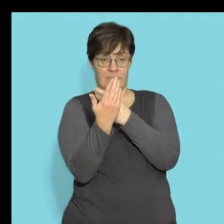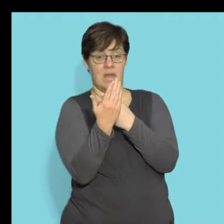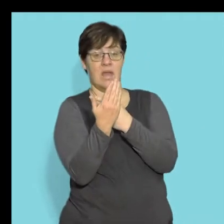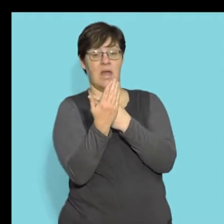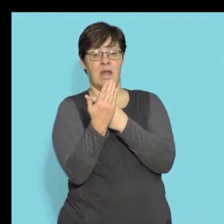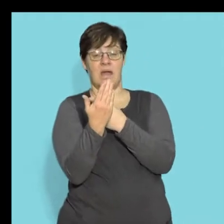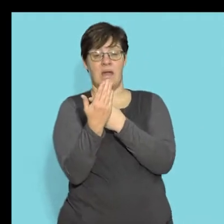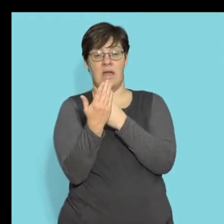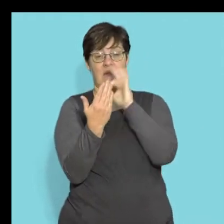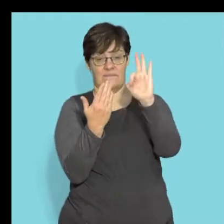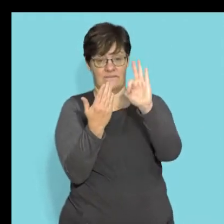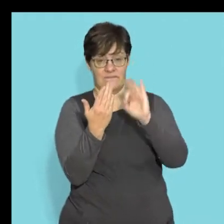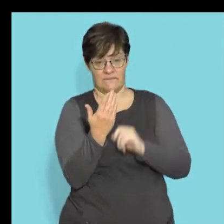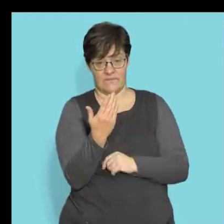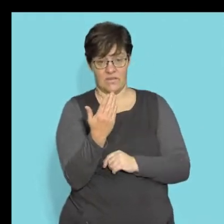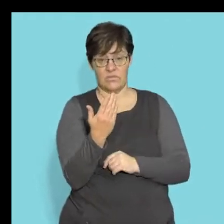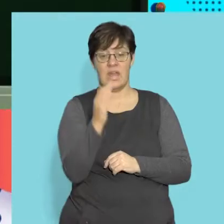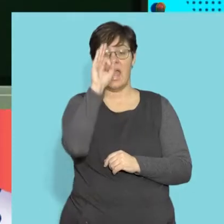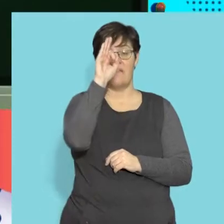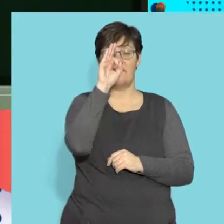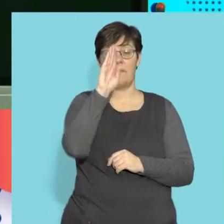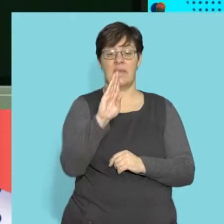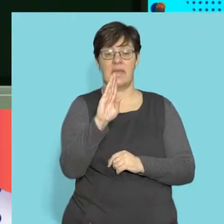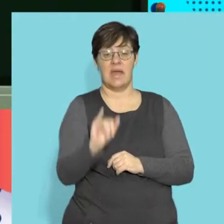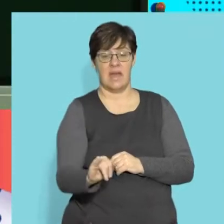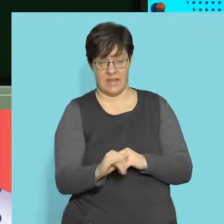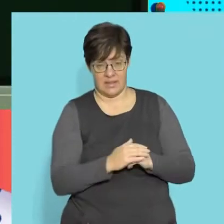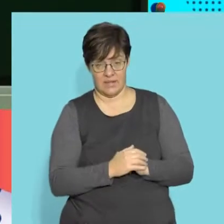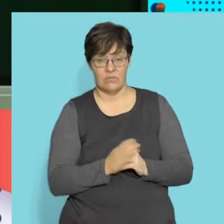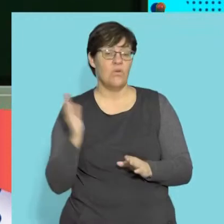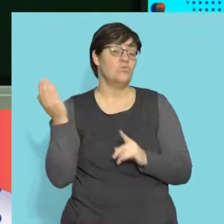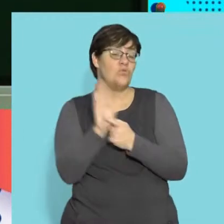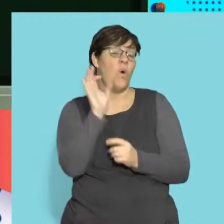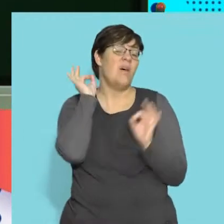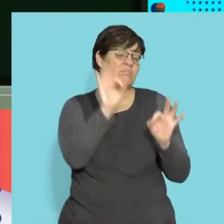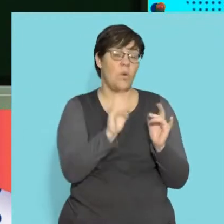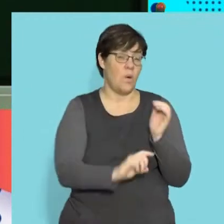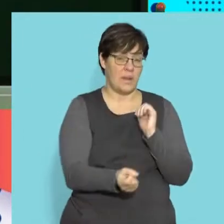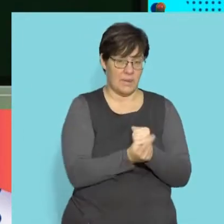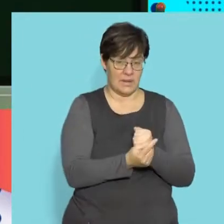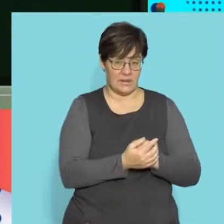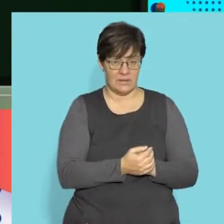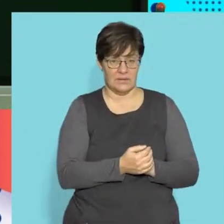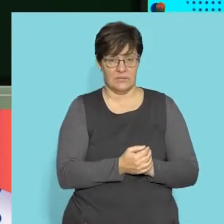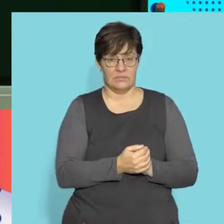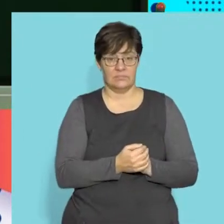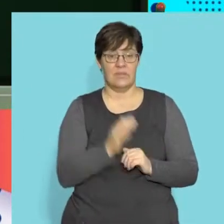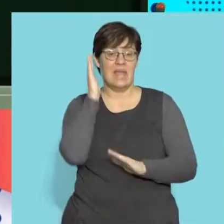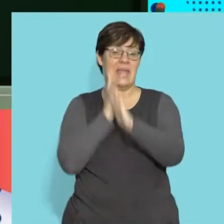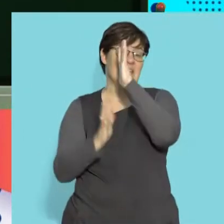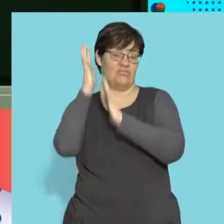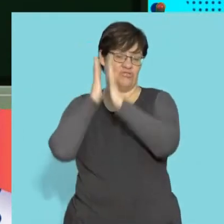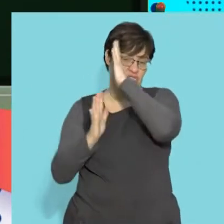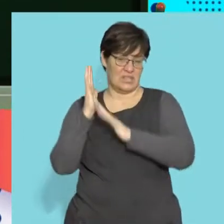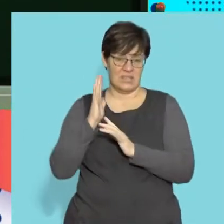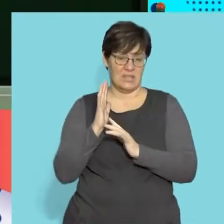got FBI that go together to show us exactly what's happening. Now, the little bit of